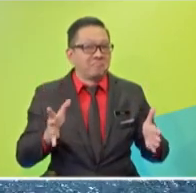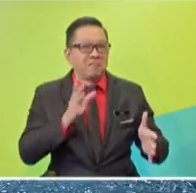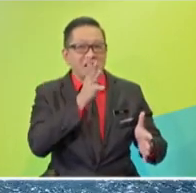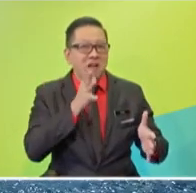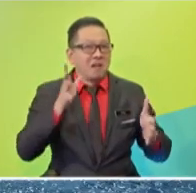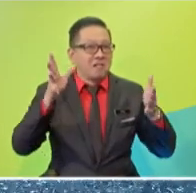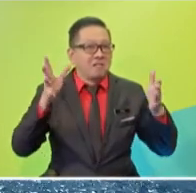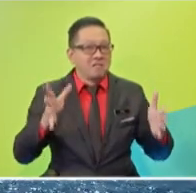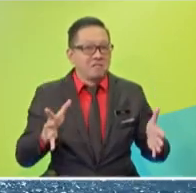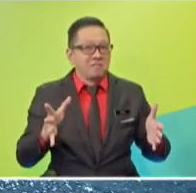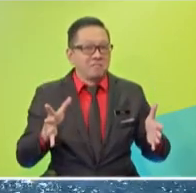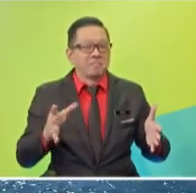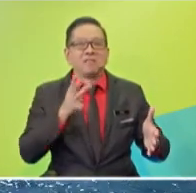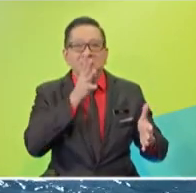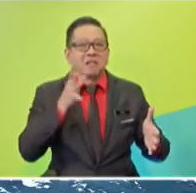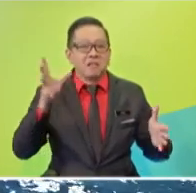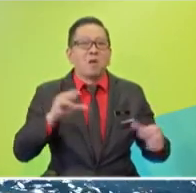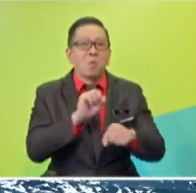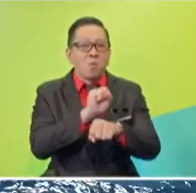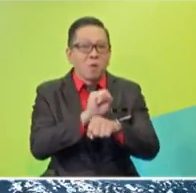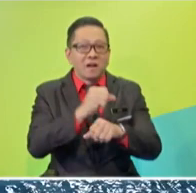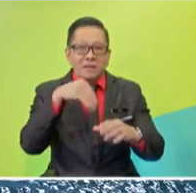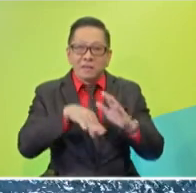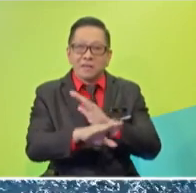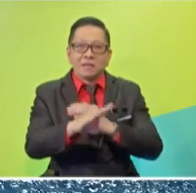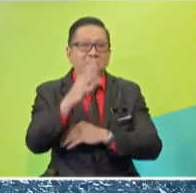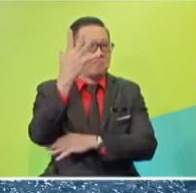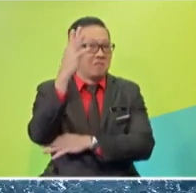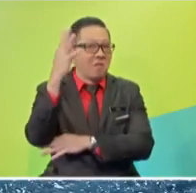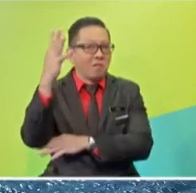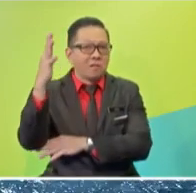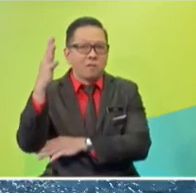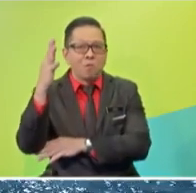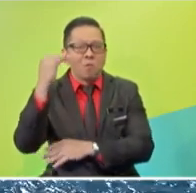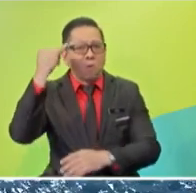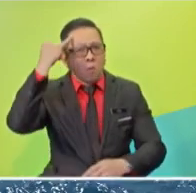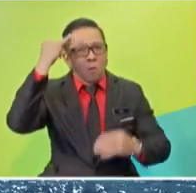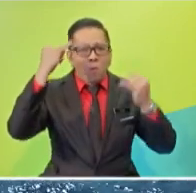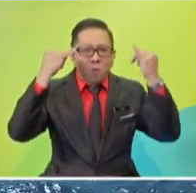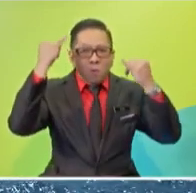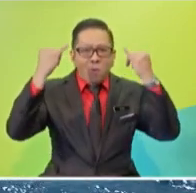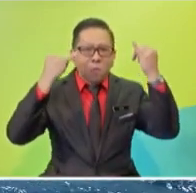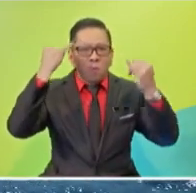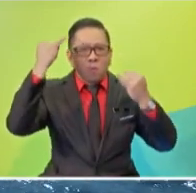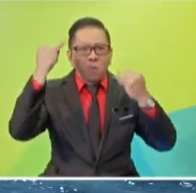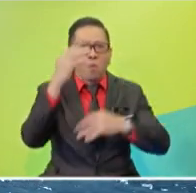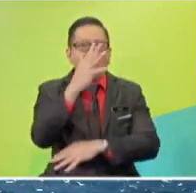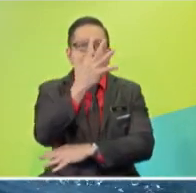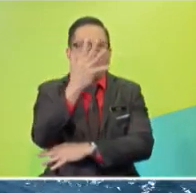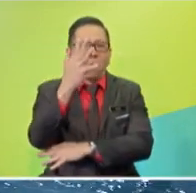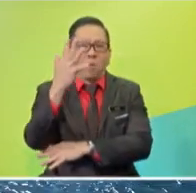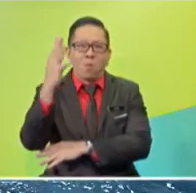students. Okay, this gardener works in the safari. And just imagine, while the gardener is